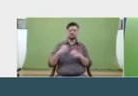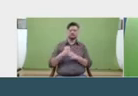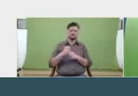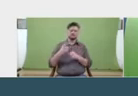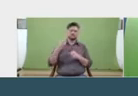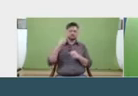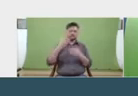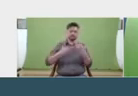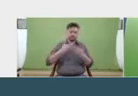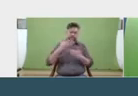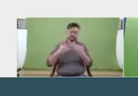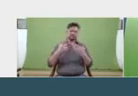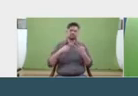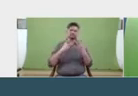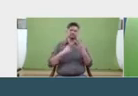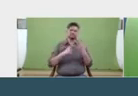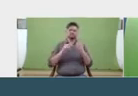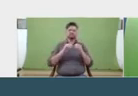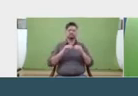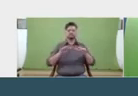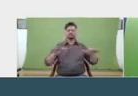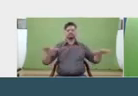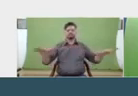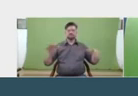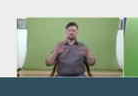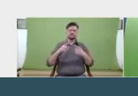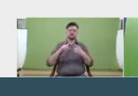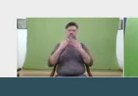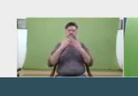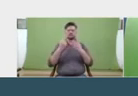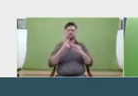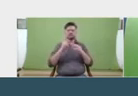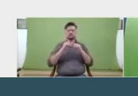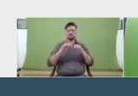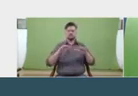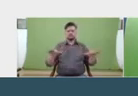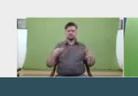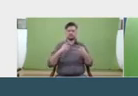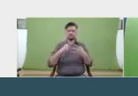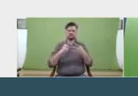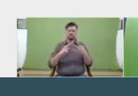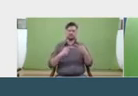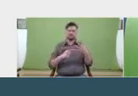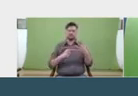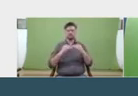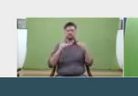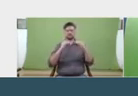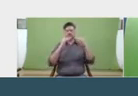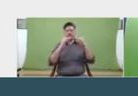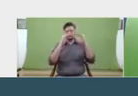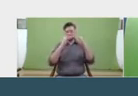through education etc okay all these stages but at various stages here you have some kind of